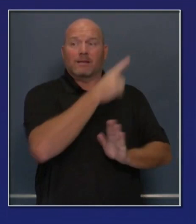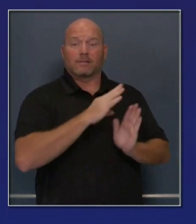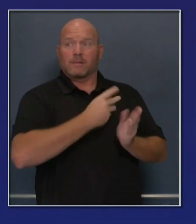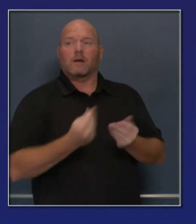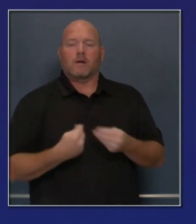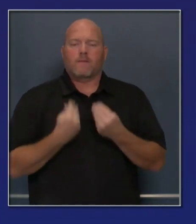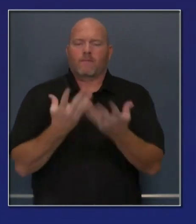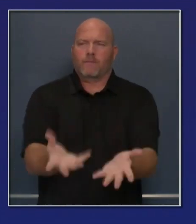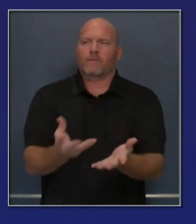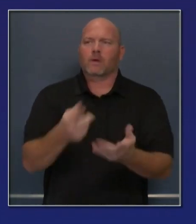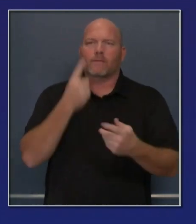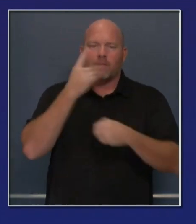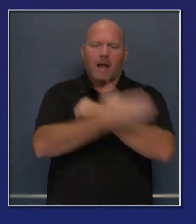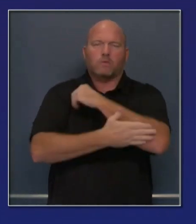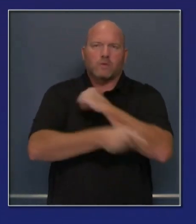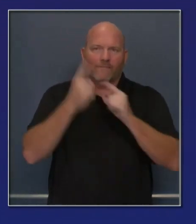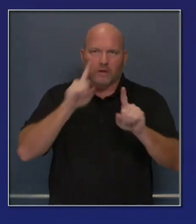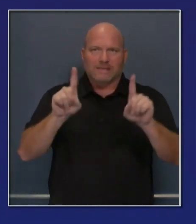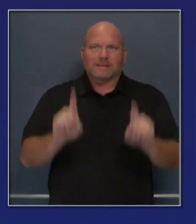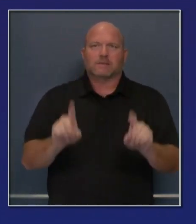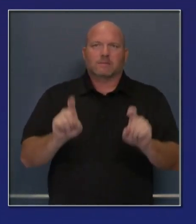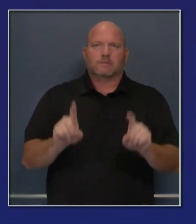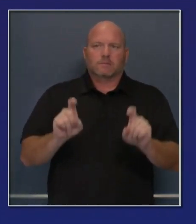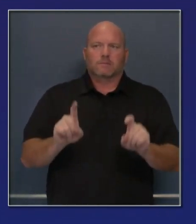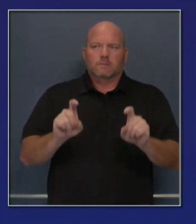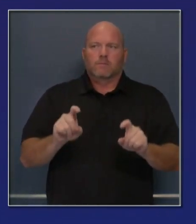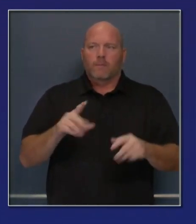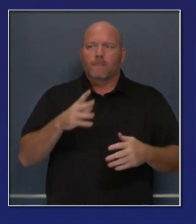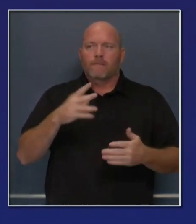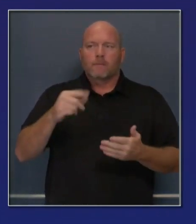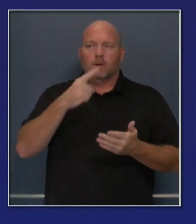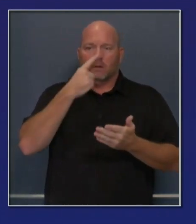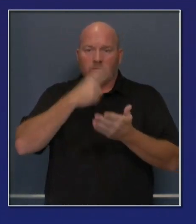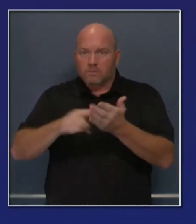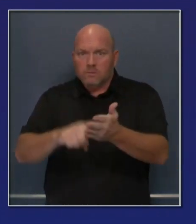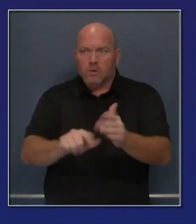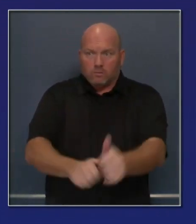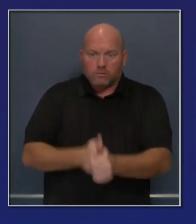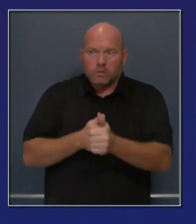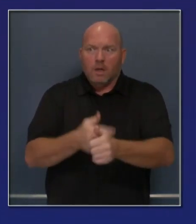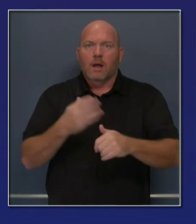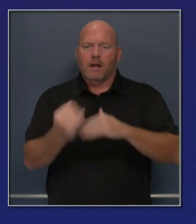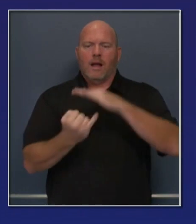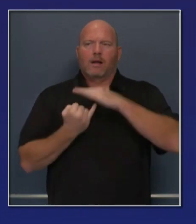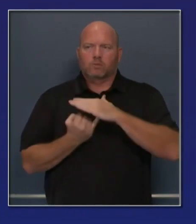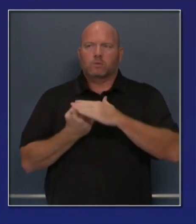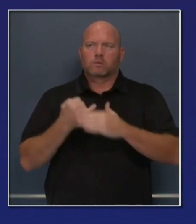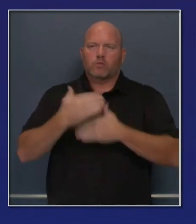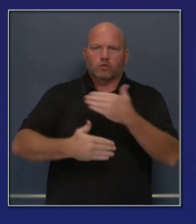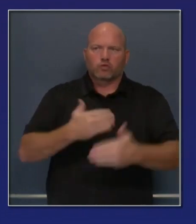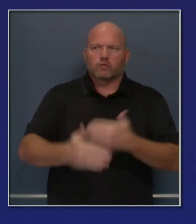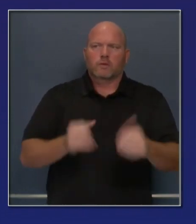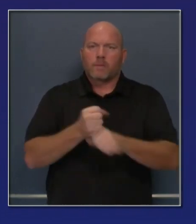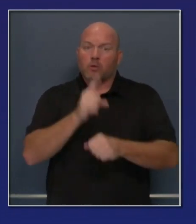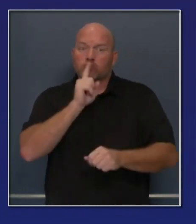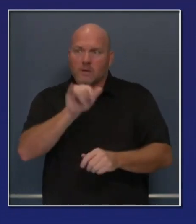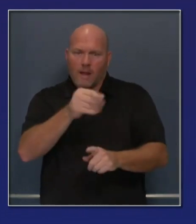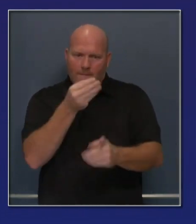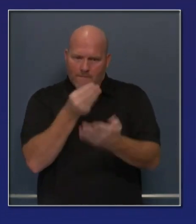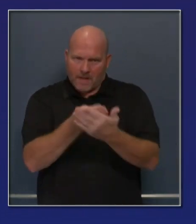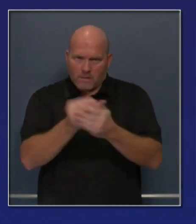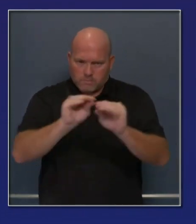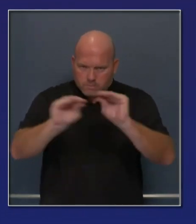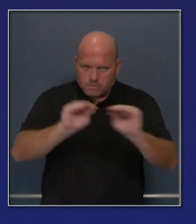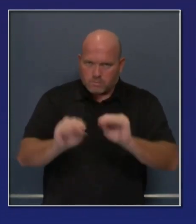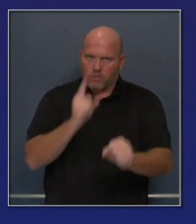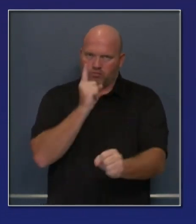testing, contact tracing, and isolation, to make sure those dollars are invested in those communities where we've